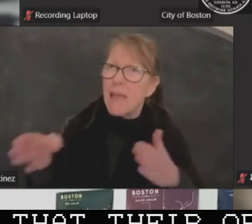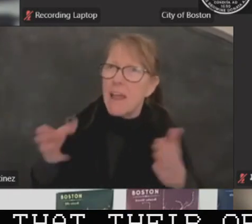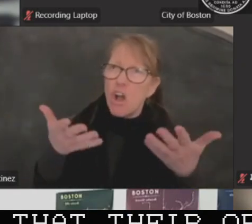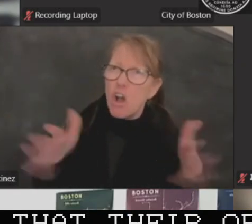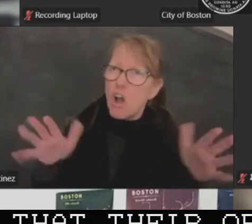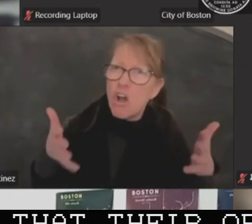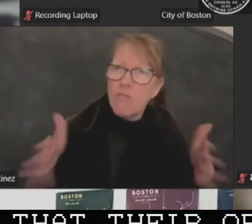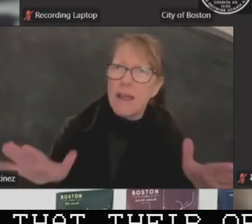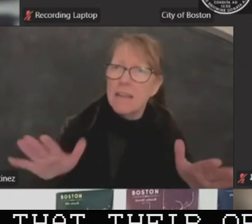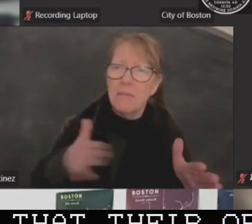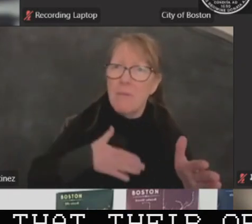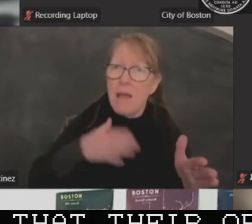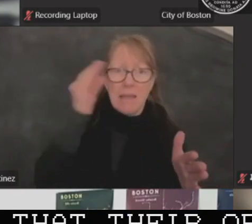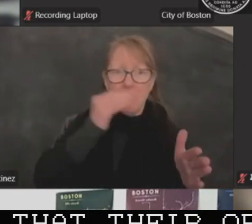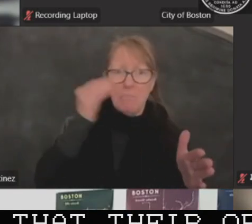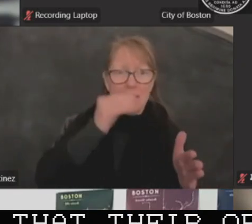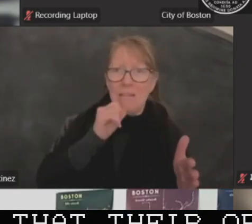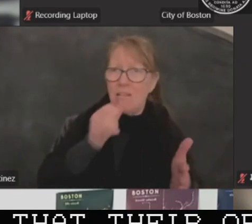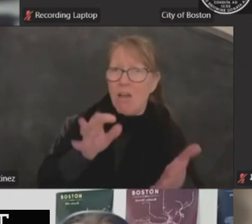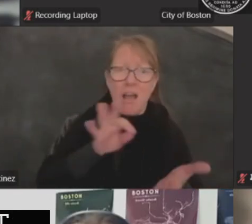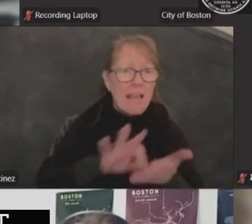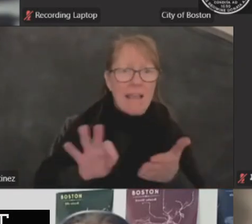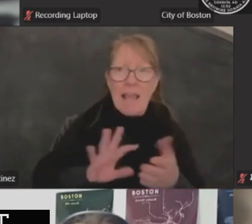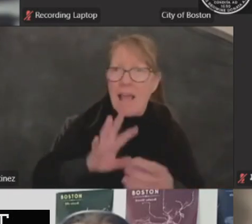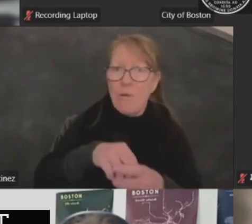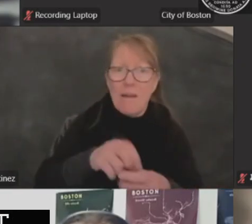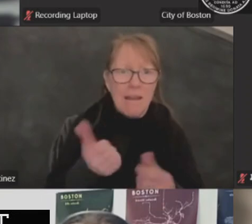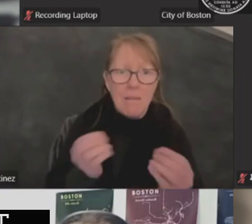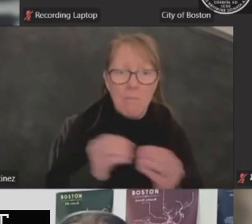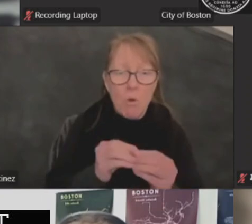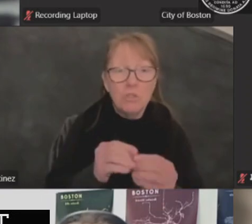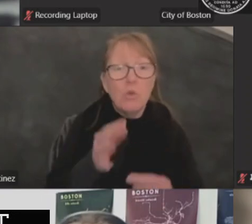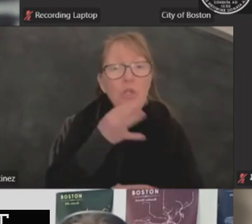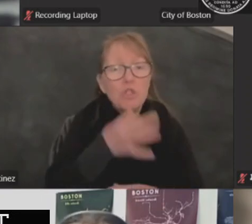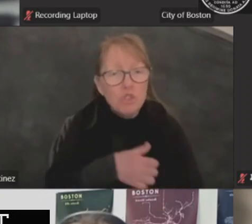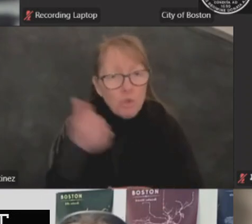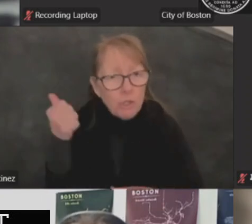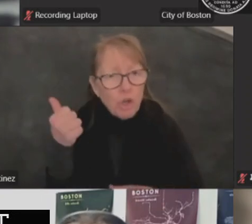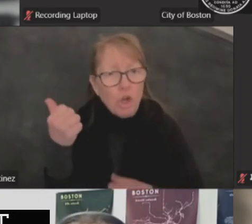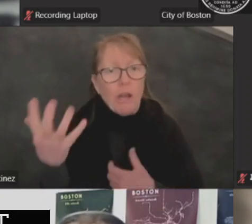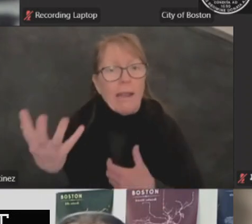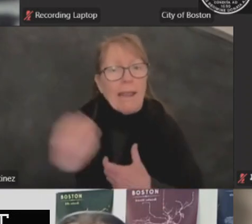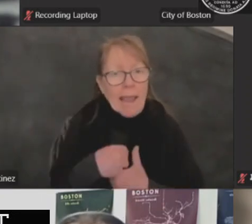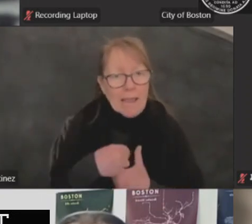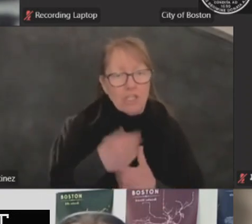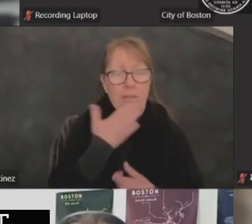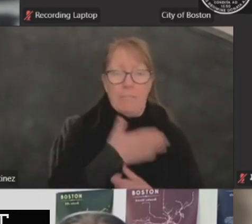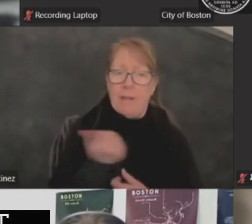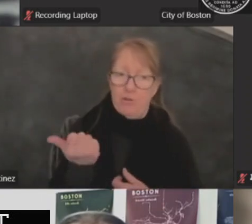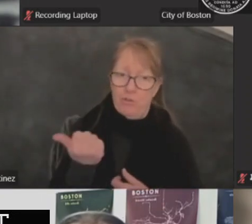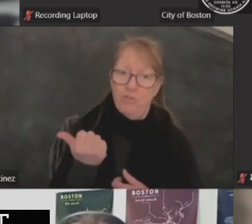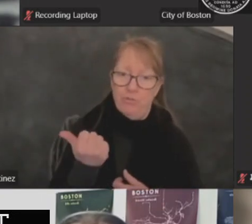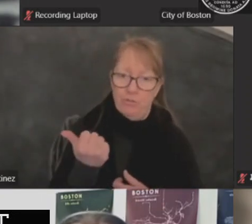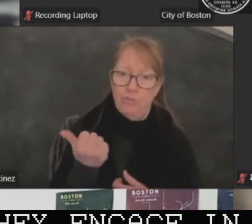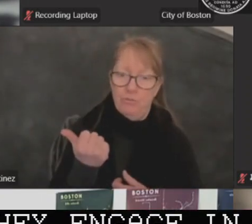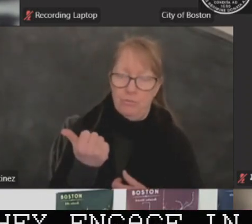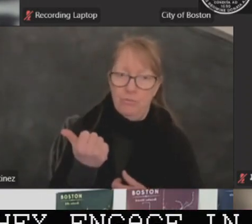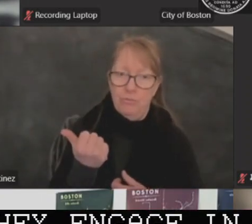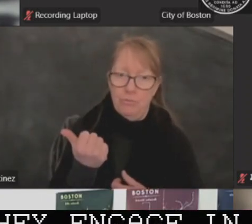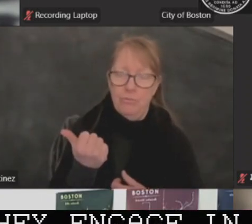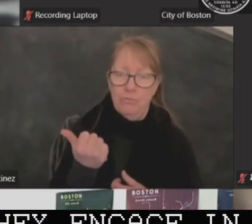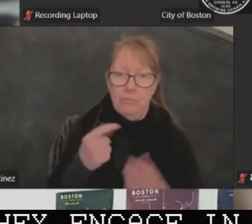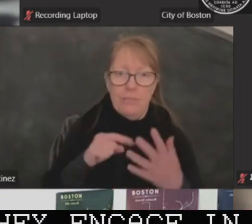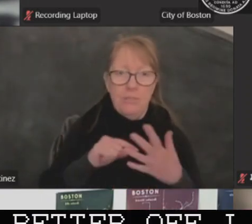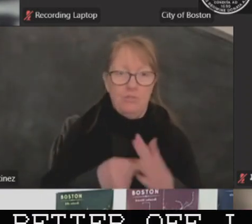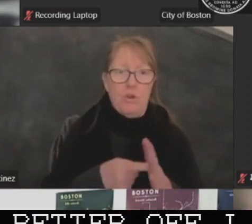that the community can be engaged in a project, the better off I think it will be. The other statement that I